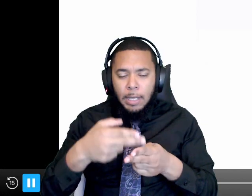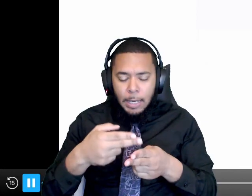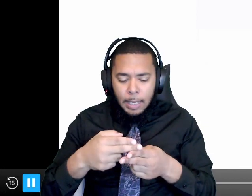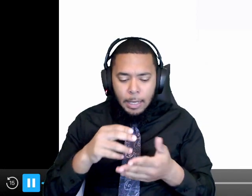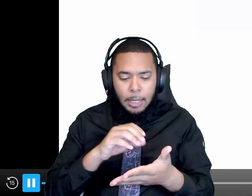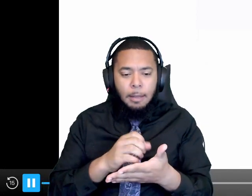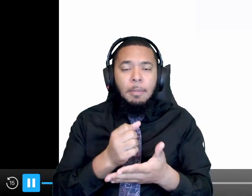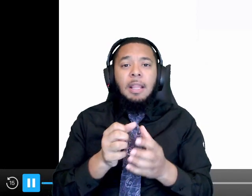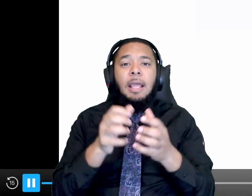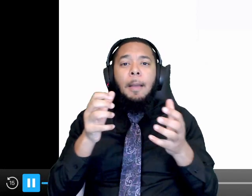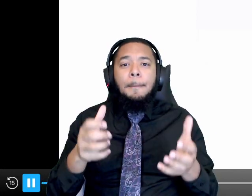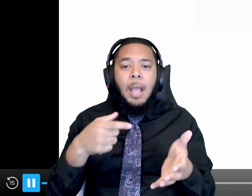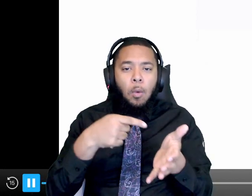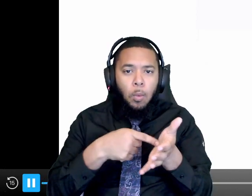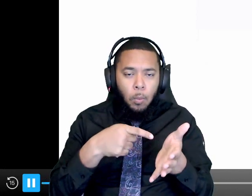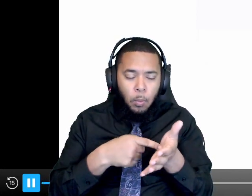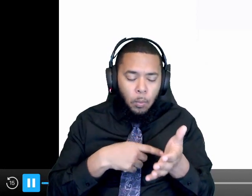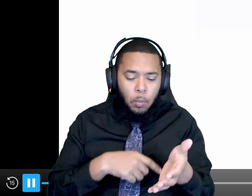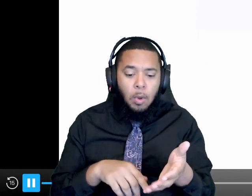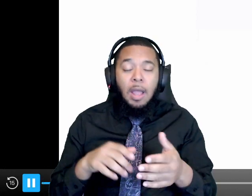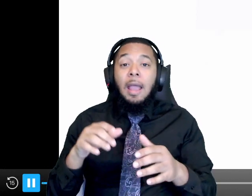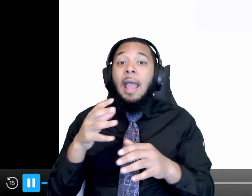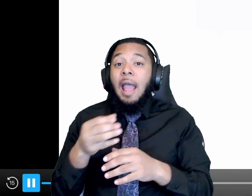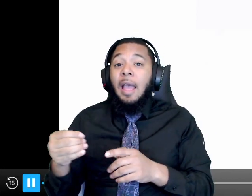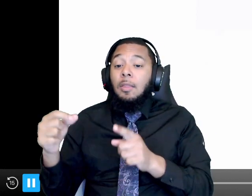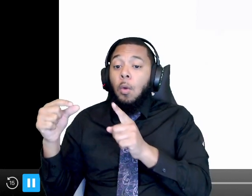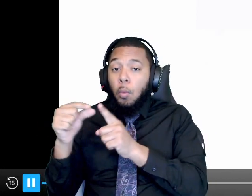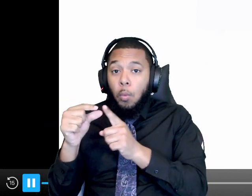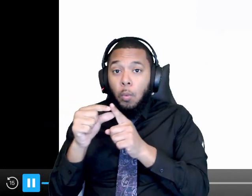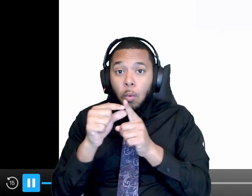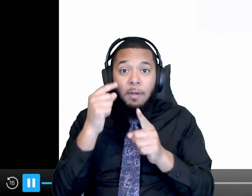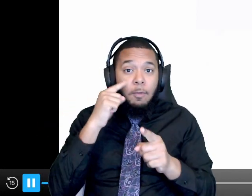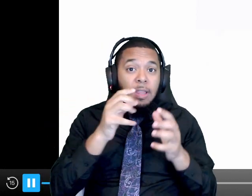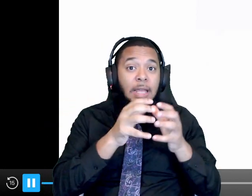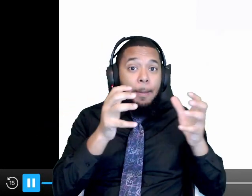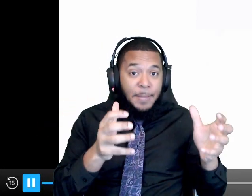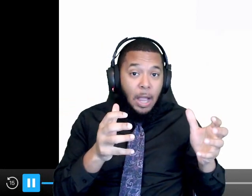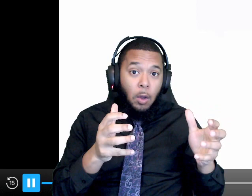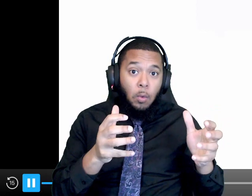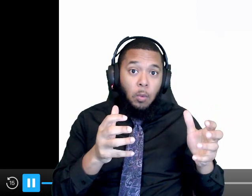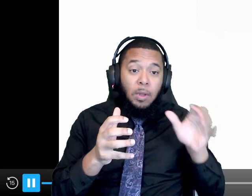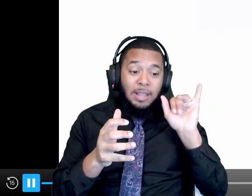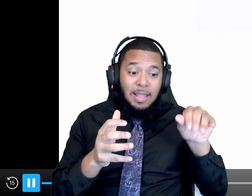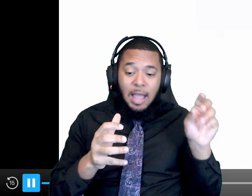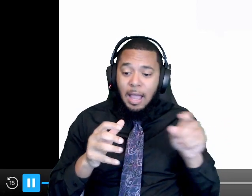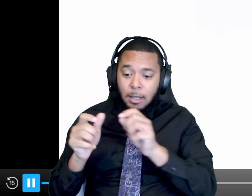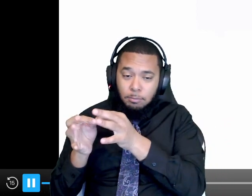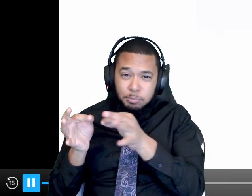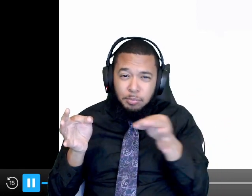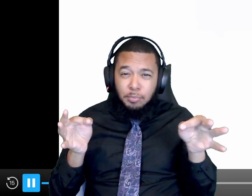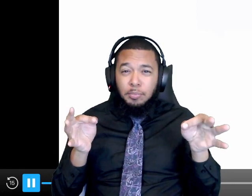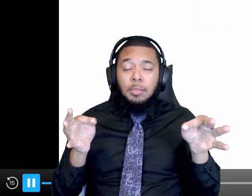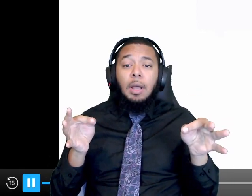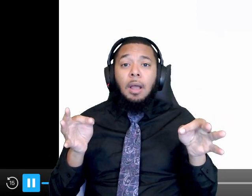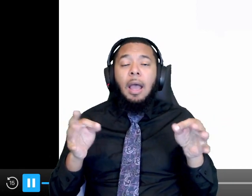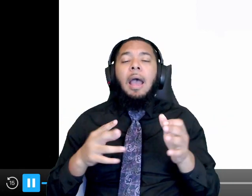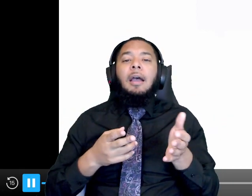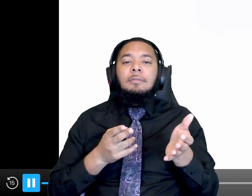you, and then write in words the numbers that they owe you, and then sign it at the bottom. Yes, you can do